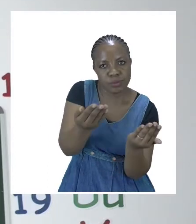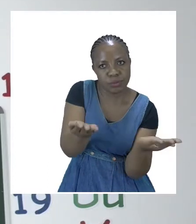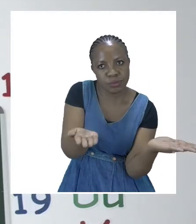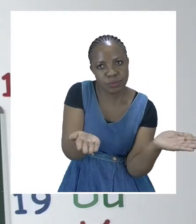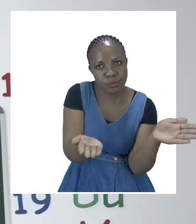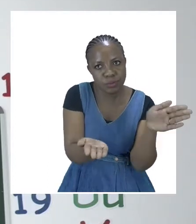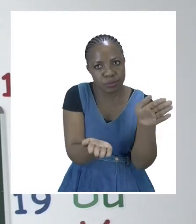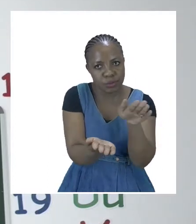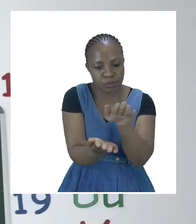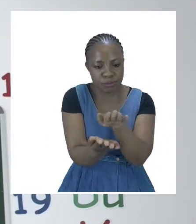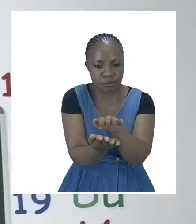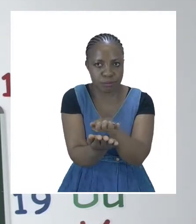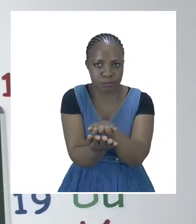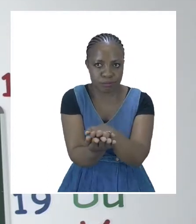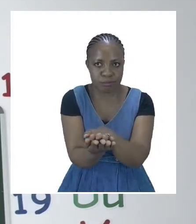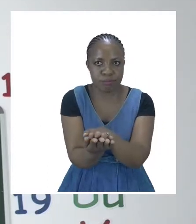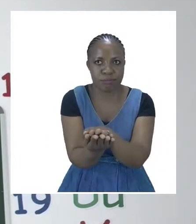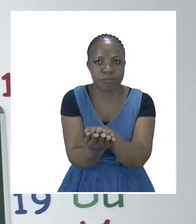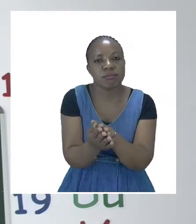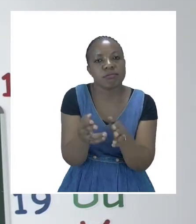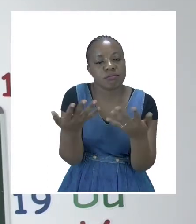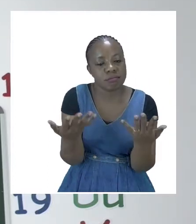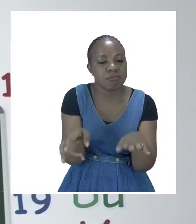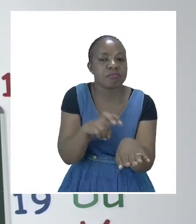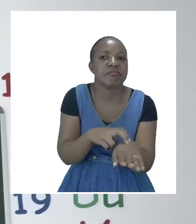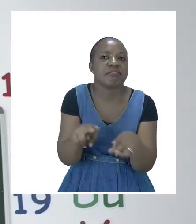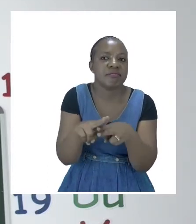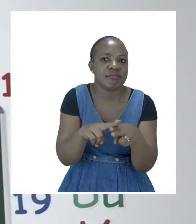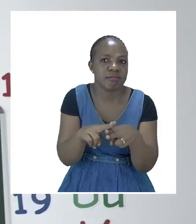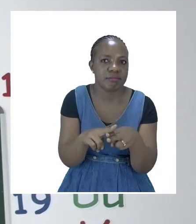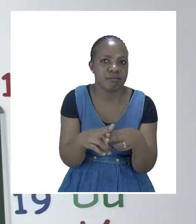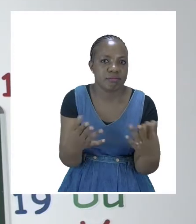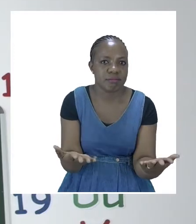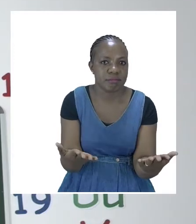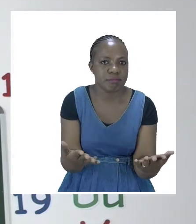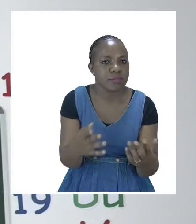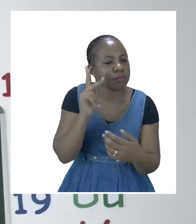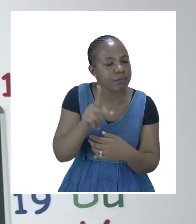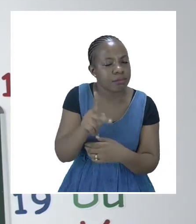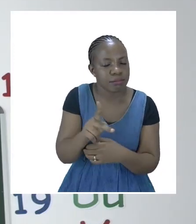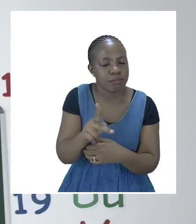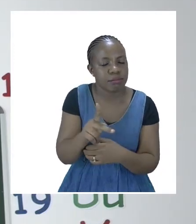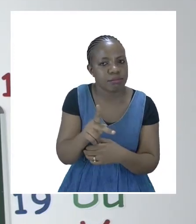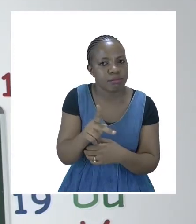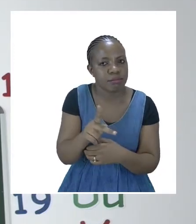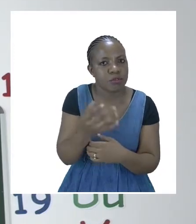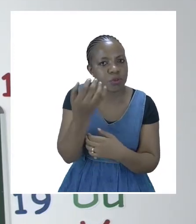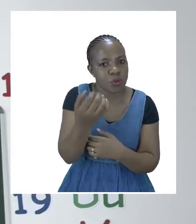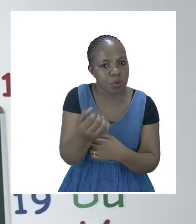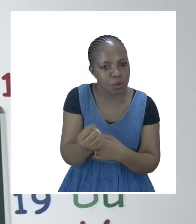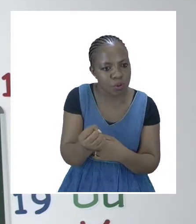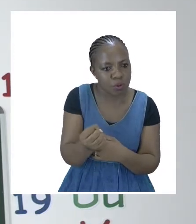it for ready to use. But there is more. We are also available on